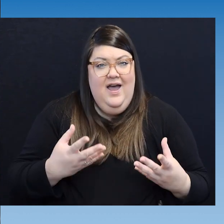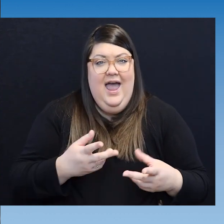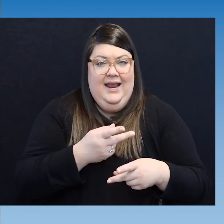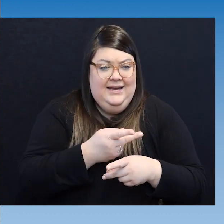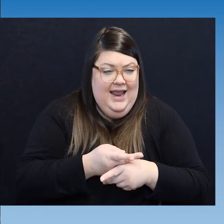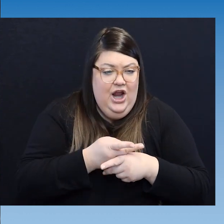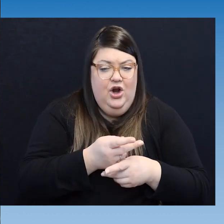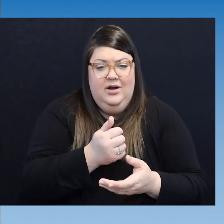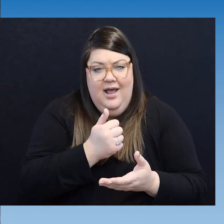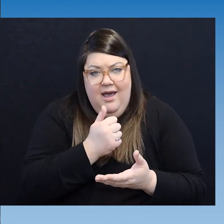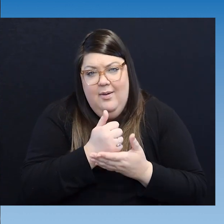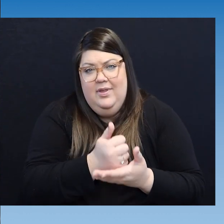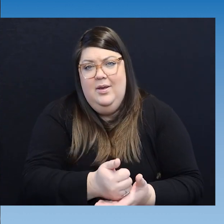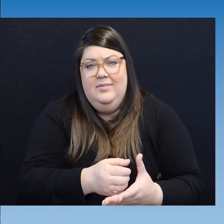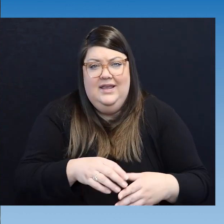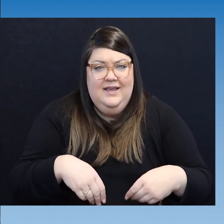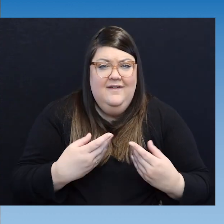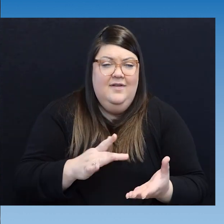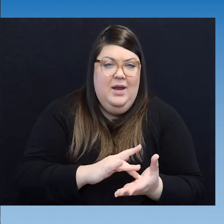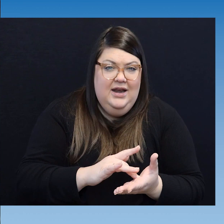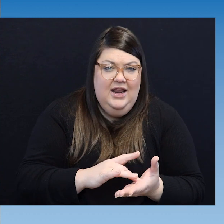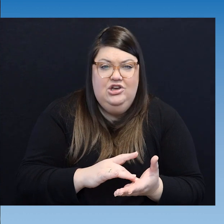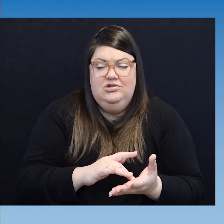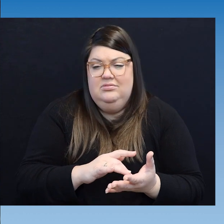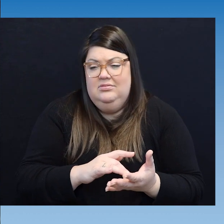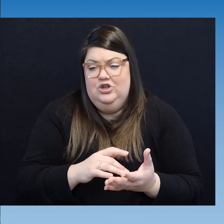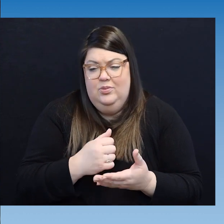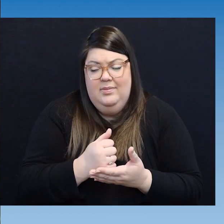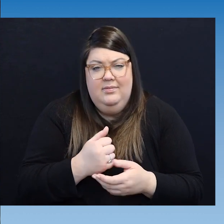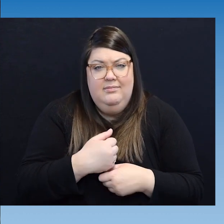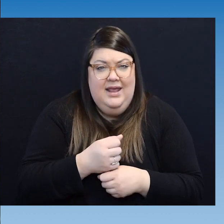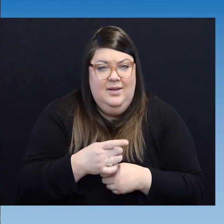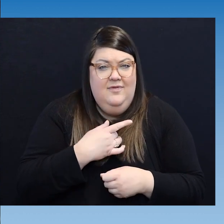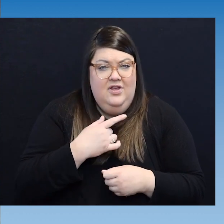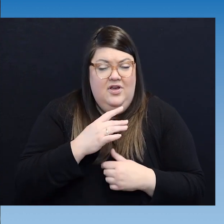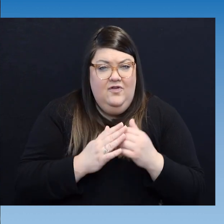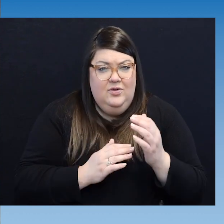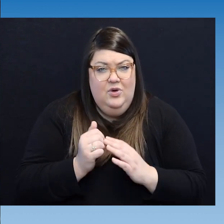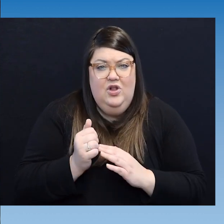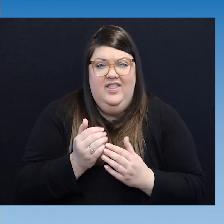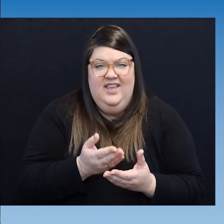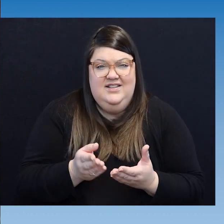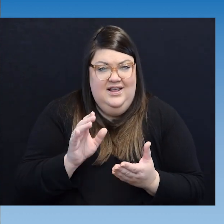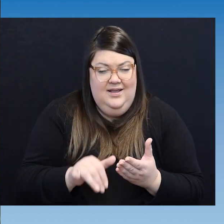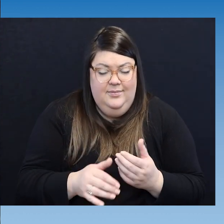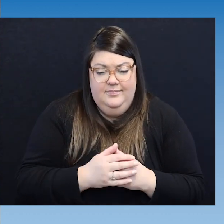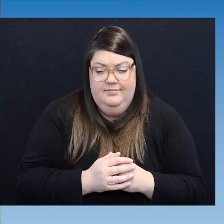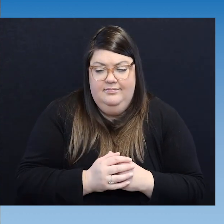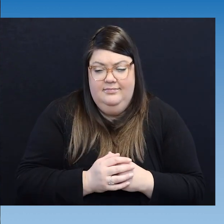and help them and give them medications or to make them comfortable and things like